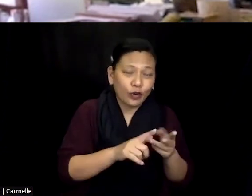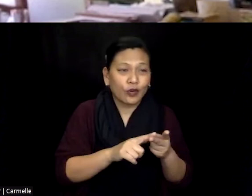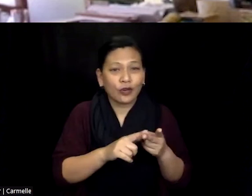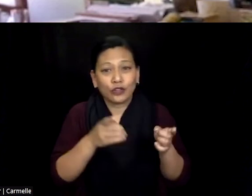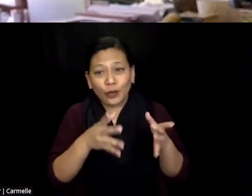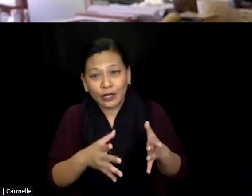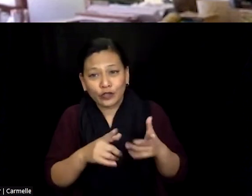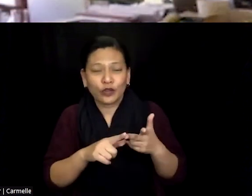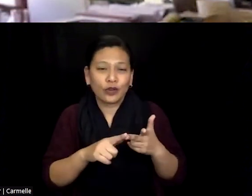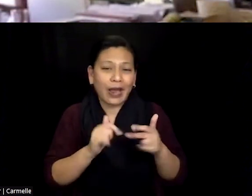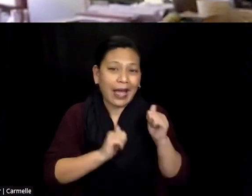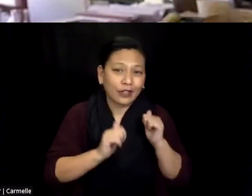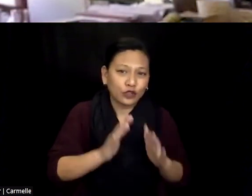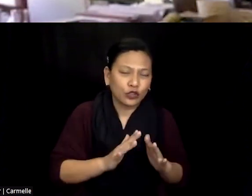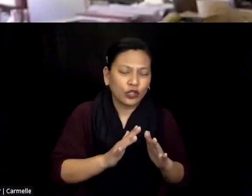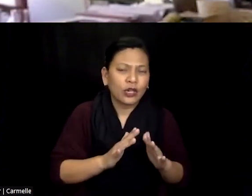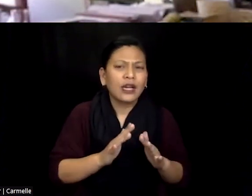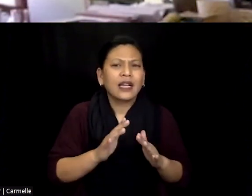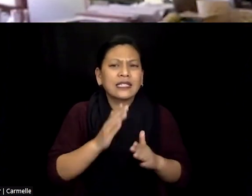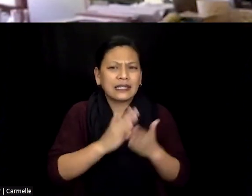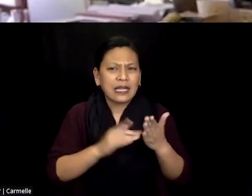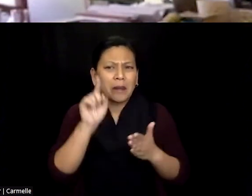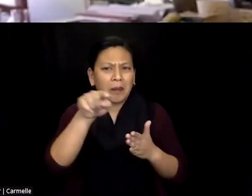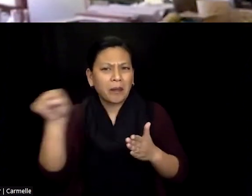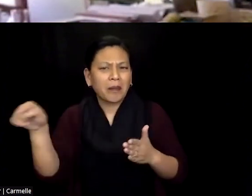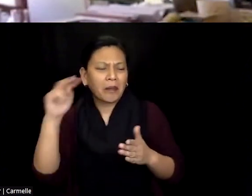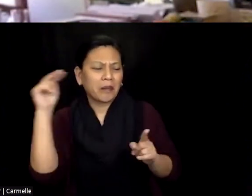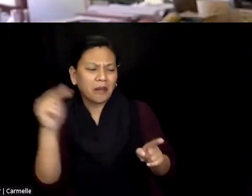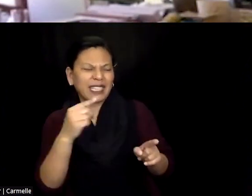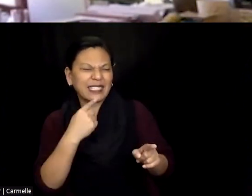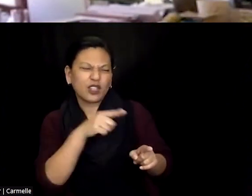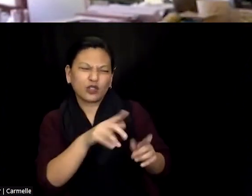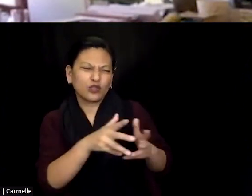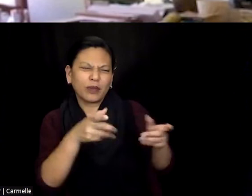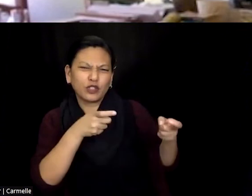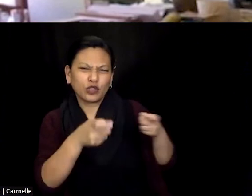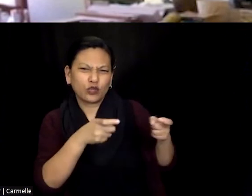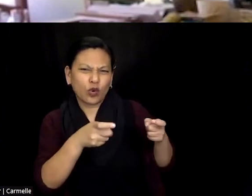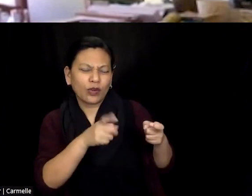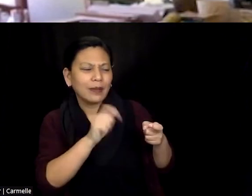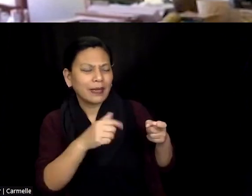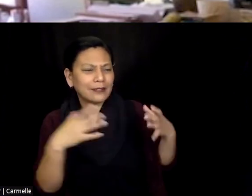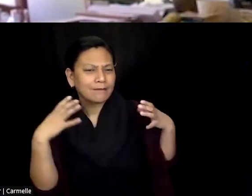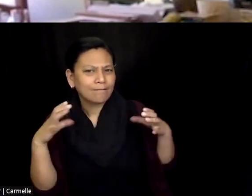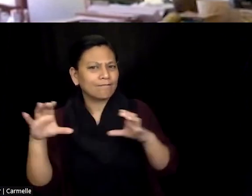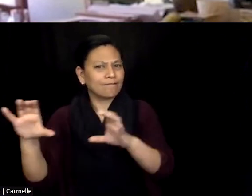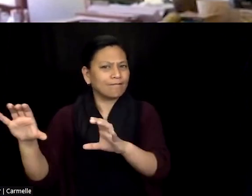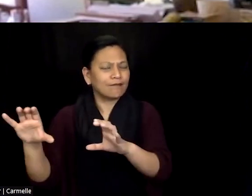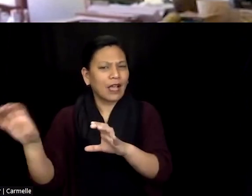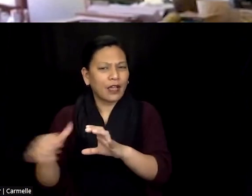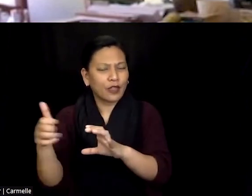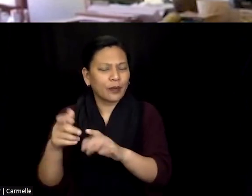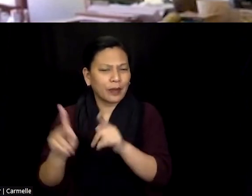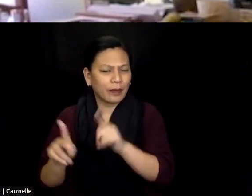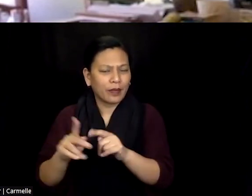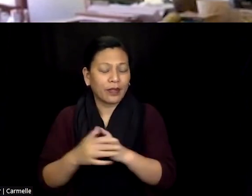just a director, people will say you're too controlling or like you need to be able to relieve some of this work to other people whose job it